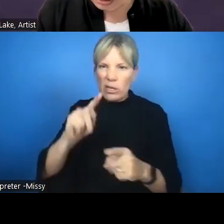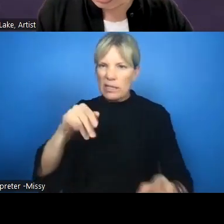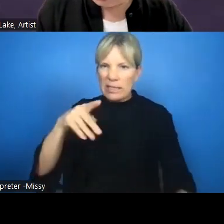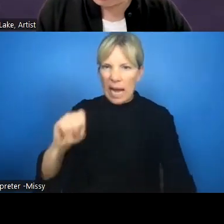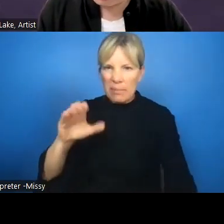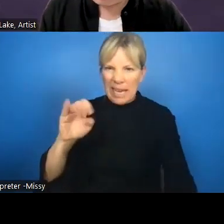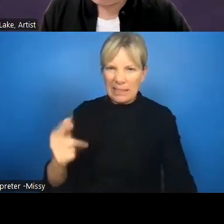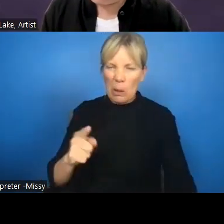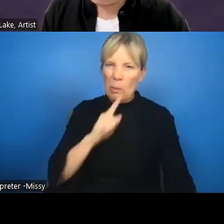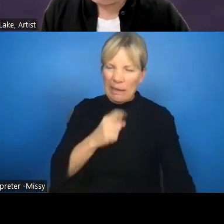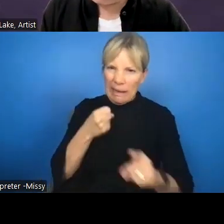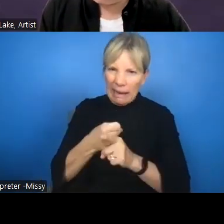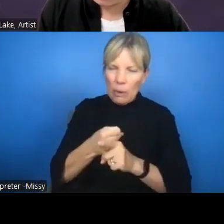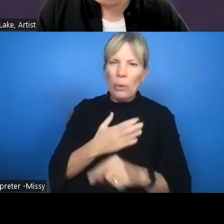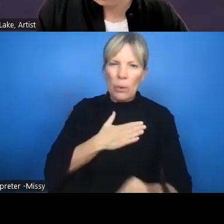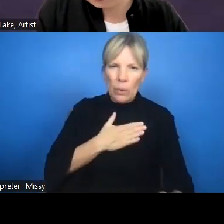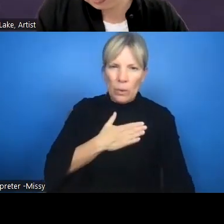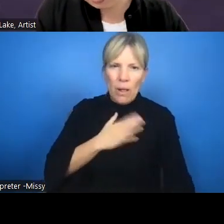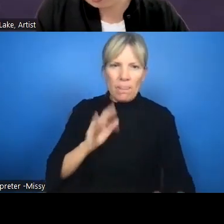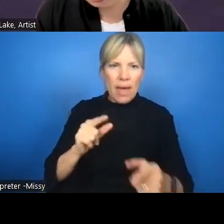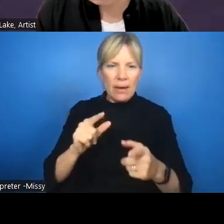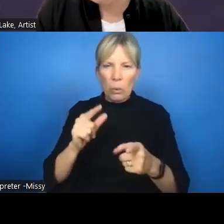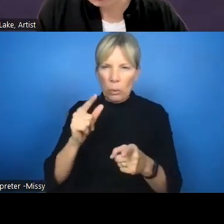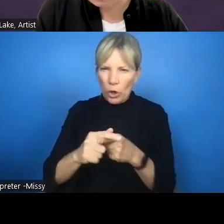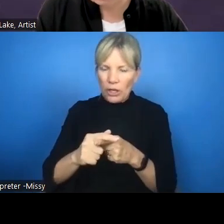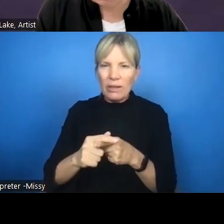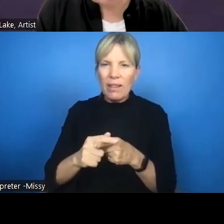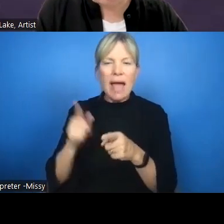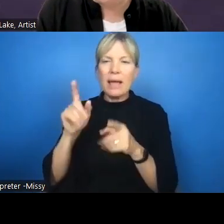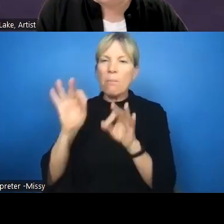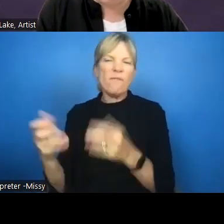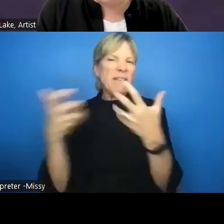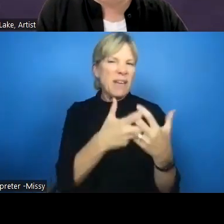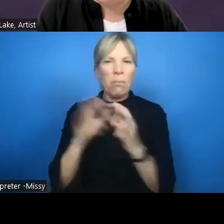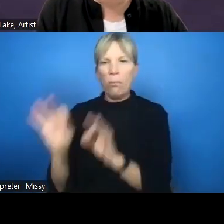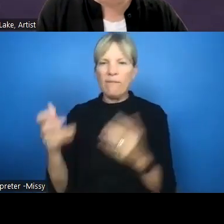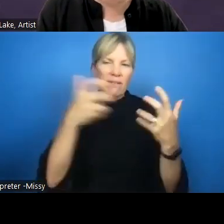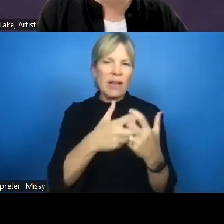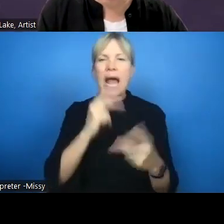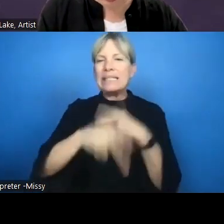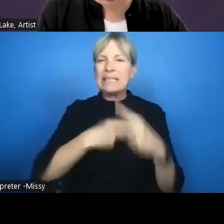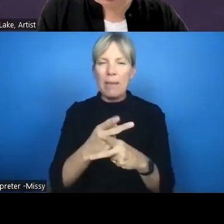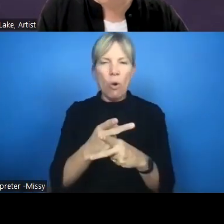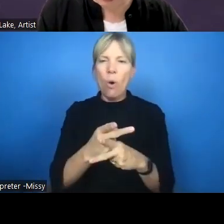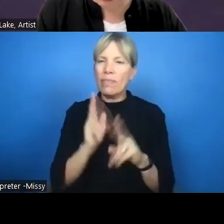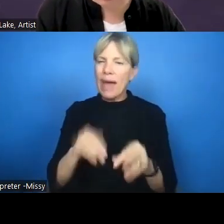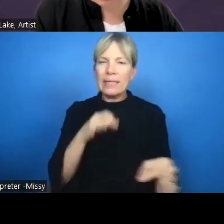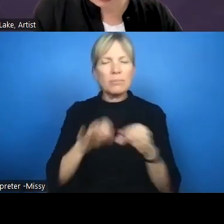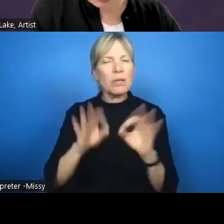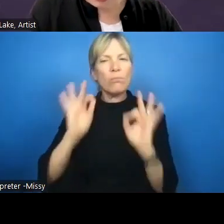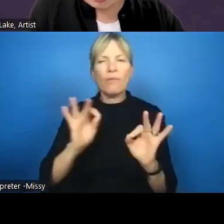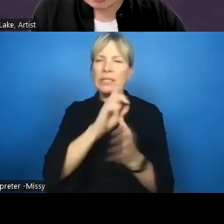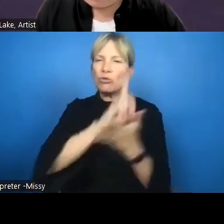heart. The word is this typecasting word was perfect to describe the type of the discrimination and the